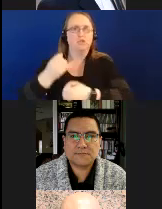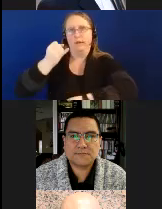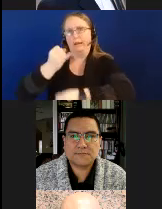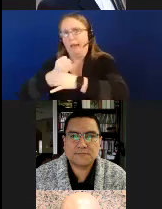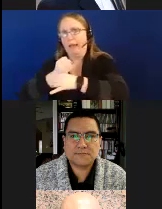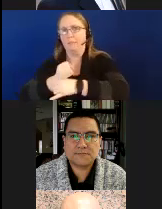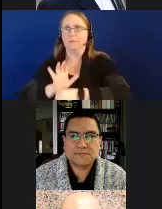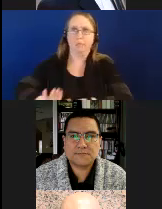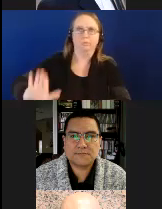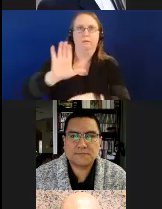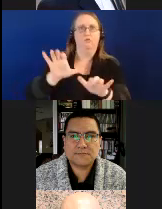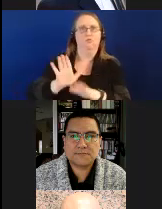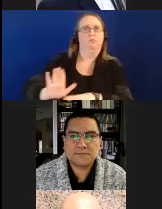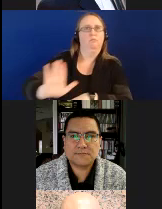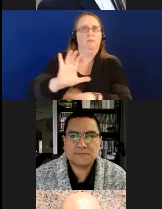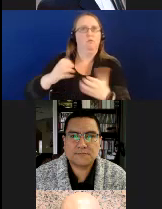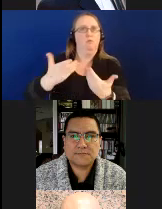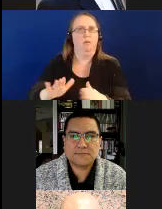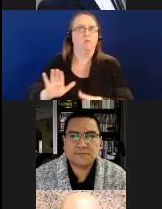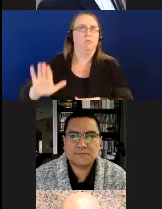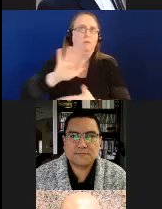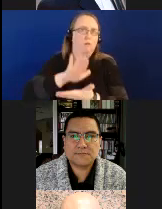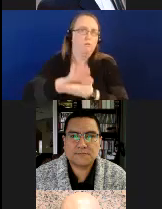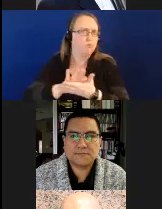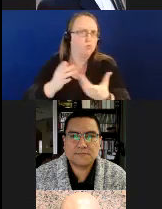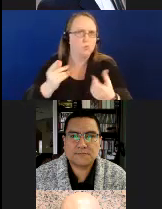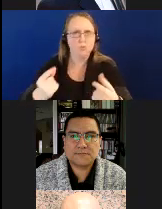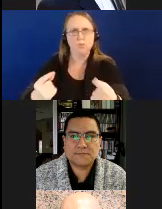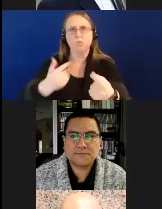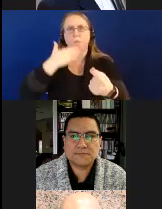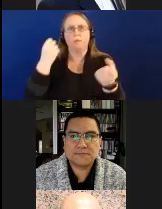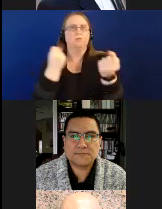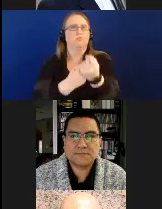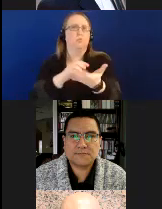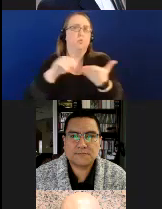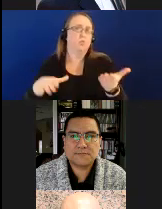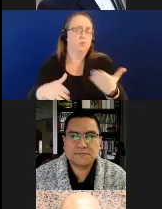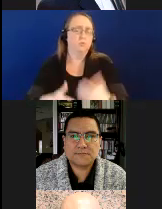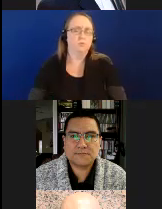are doing in their classrooms and in their schools to better support students throughout the year.